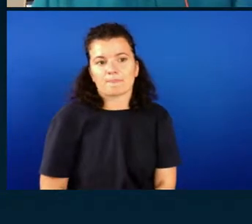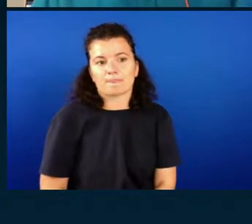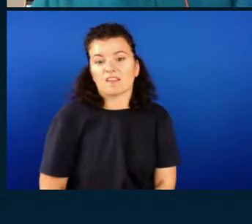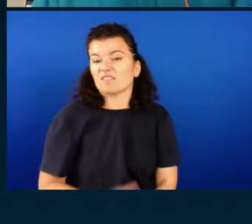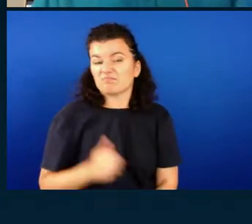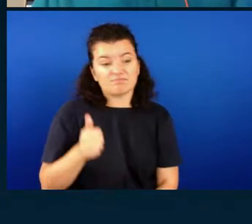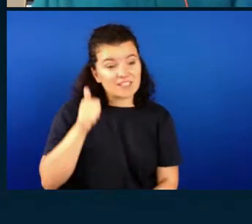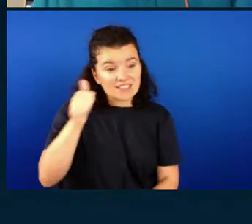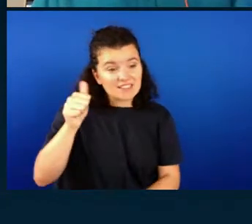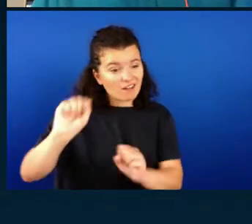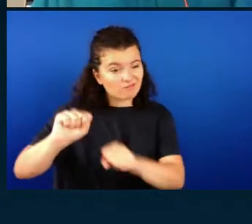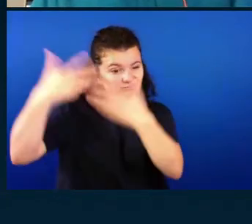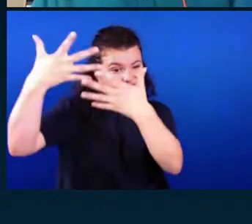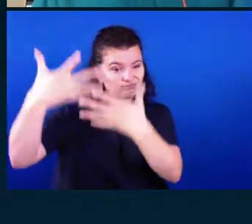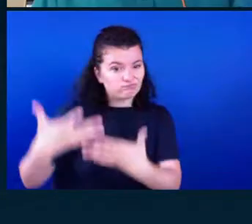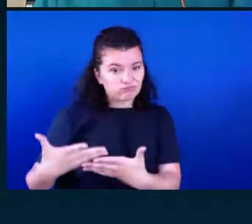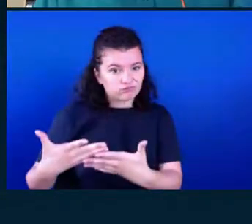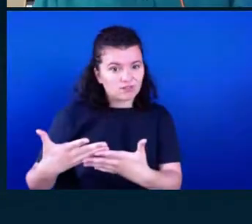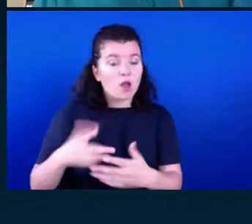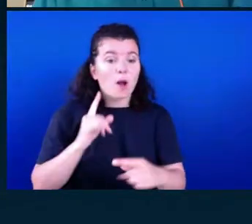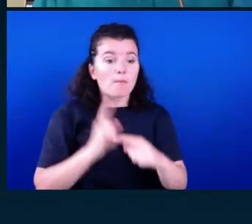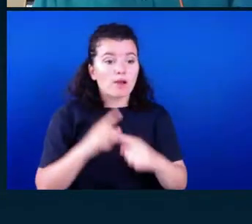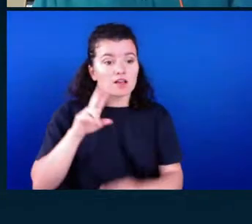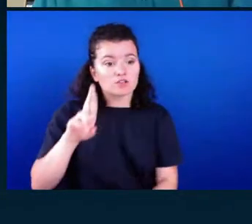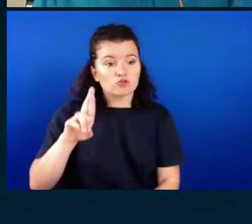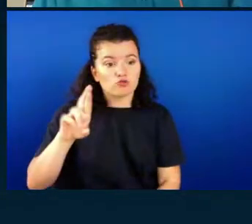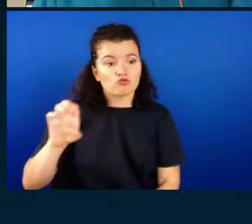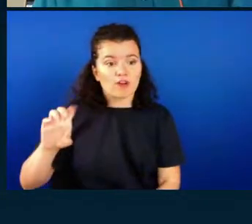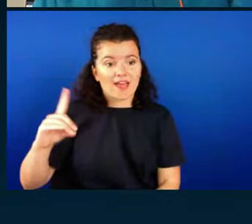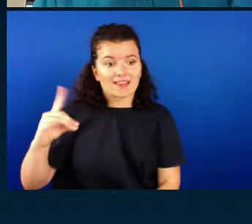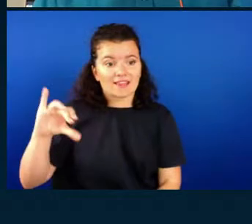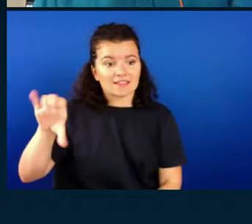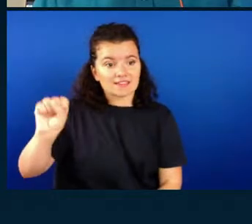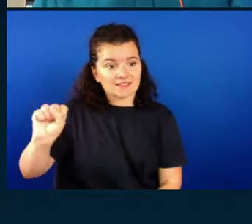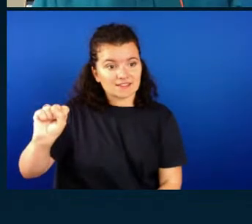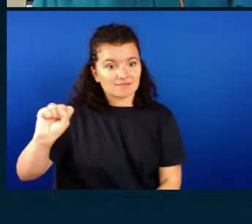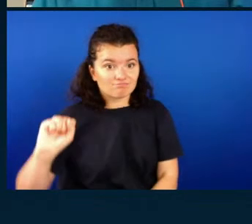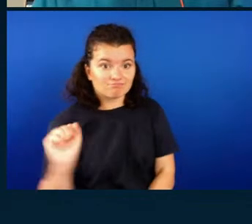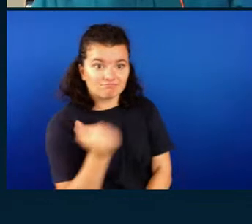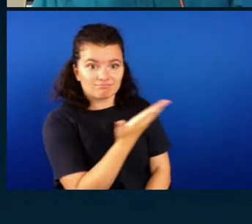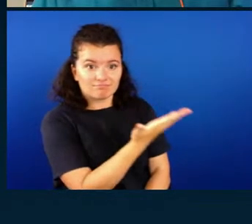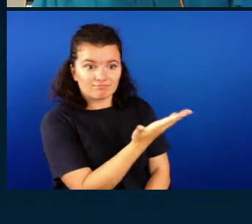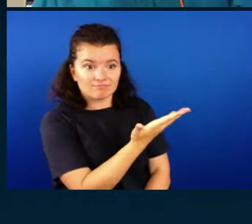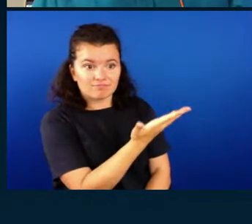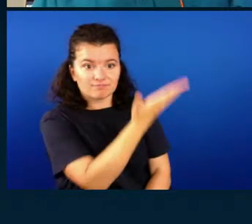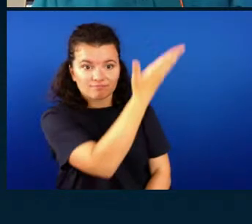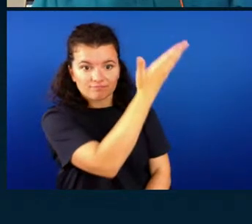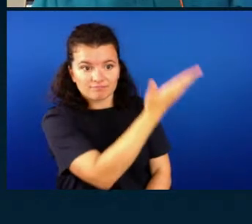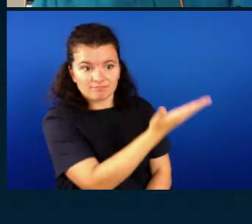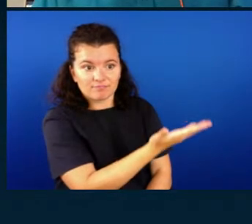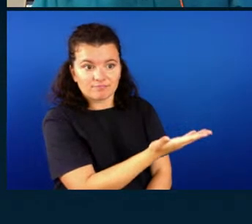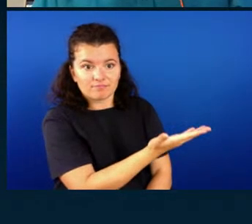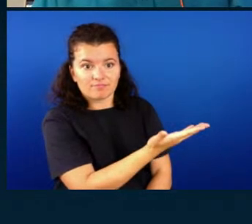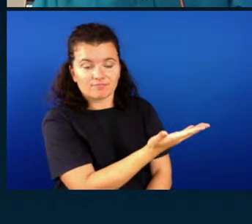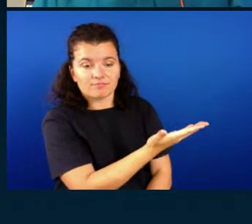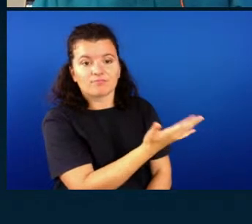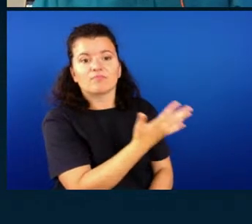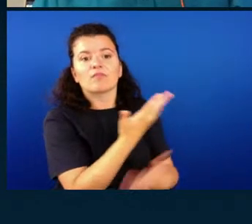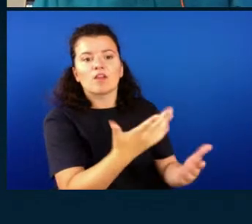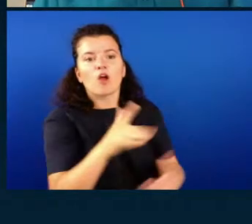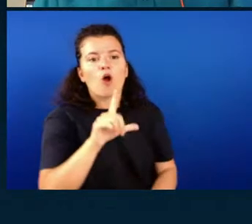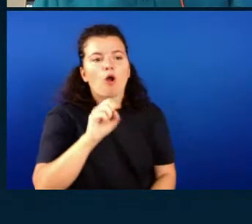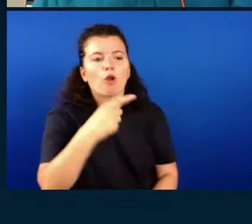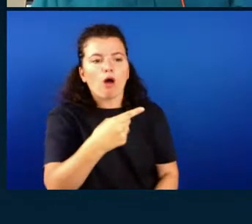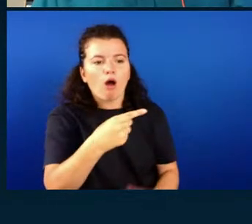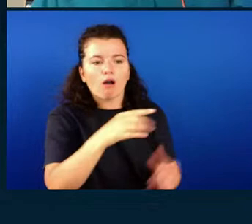us. It's also got Redis, right? So we can see, if we go into Redis, we can see our logs for our connection and our stuff going on with